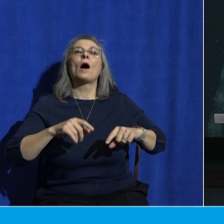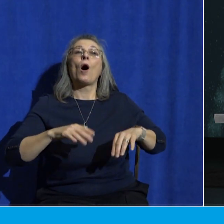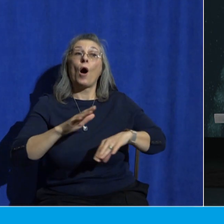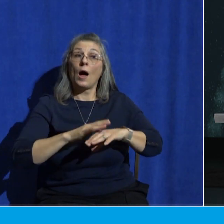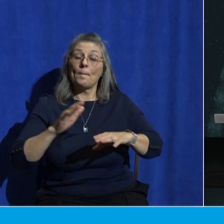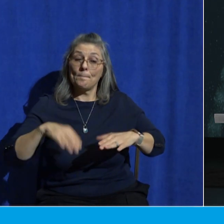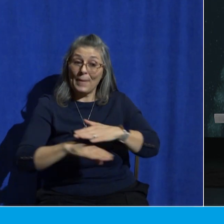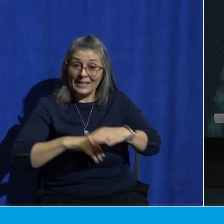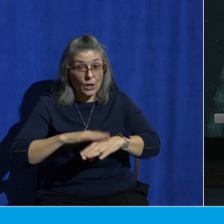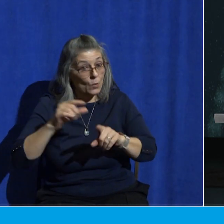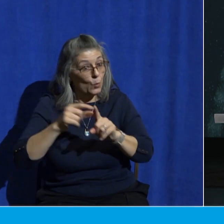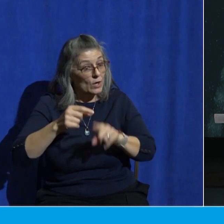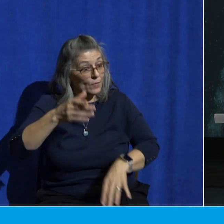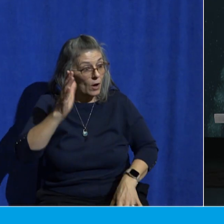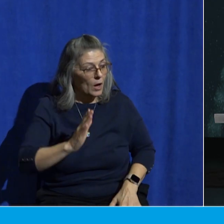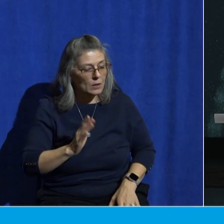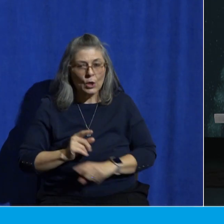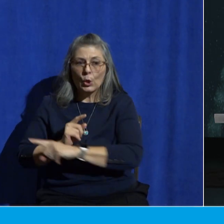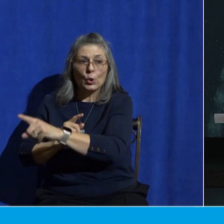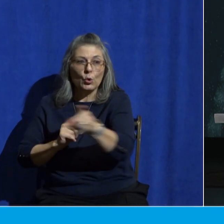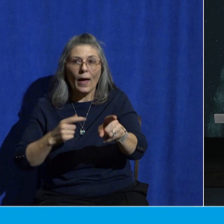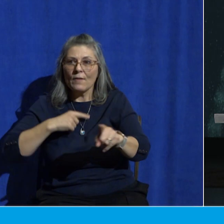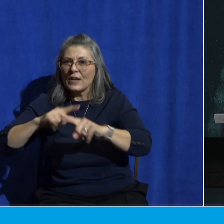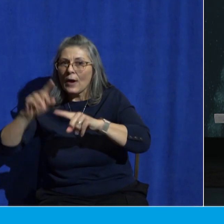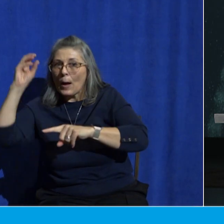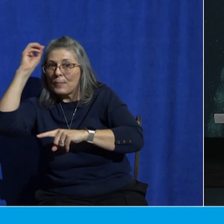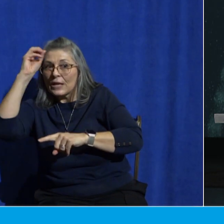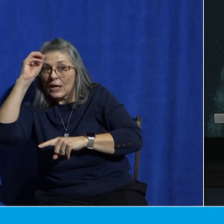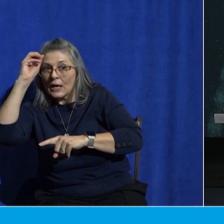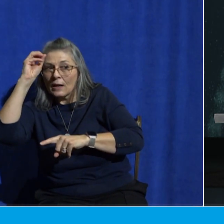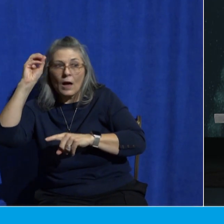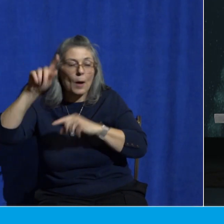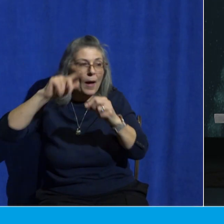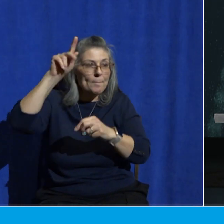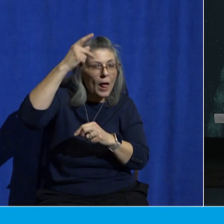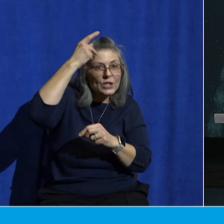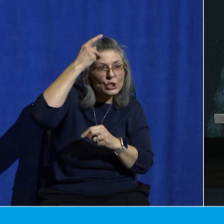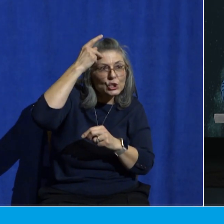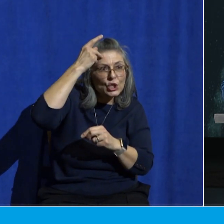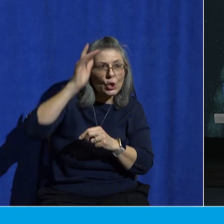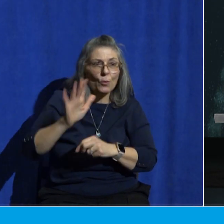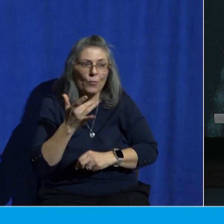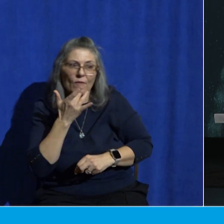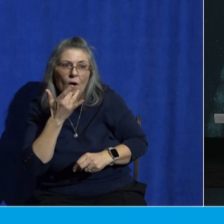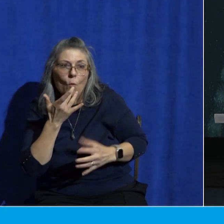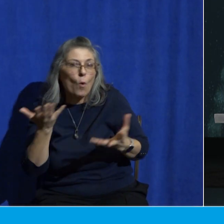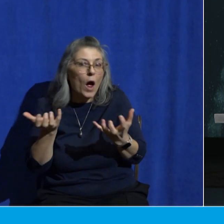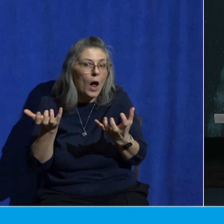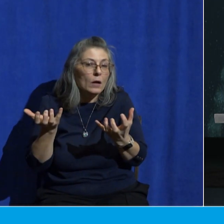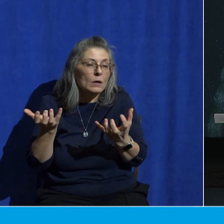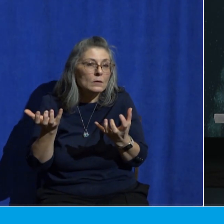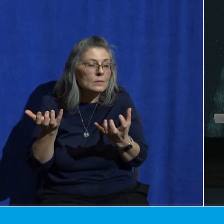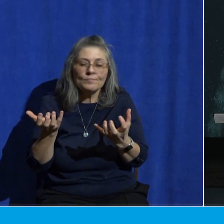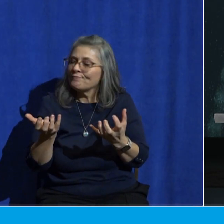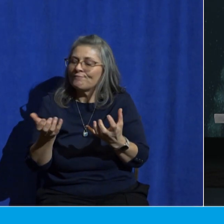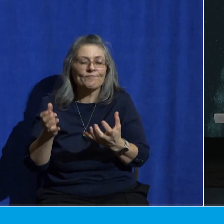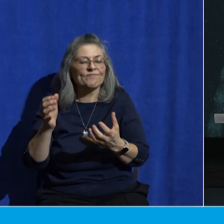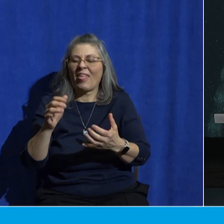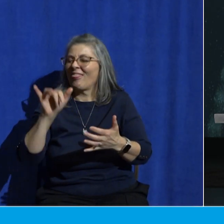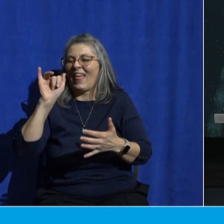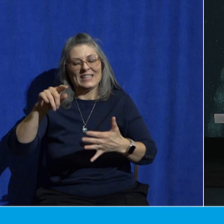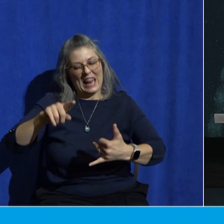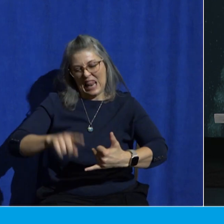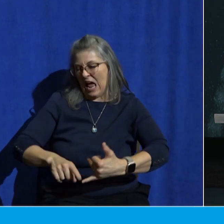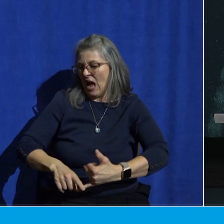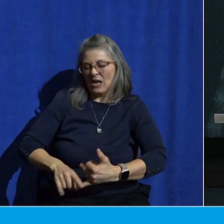politicians, live with far greater passion and commitment to loving and leading people to